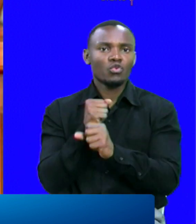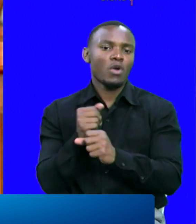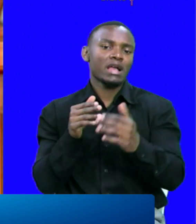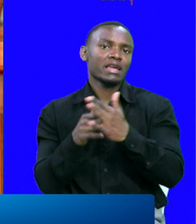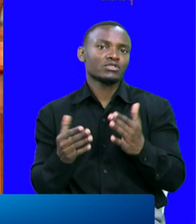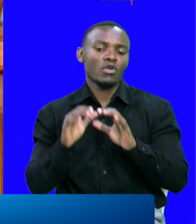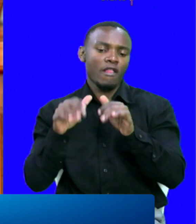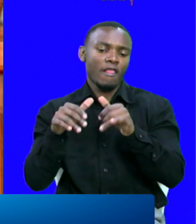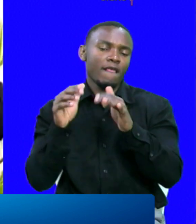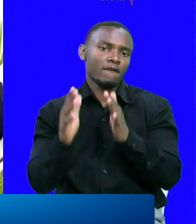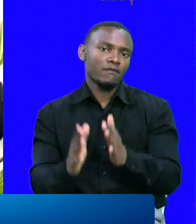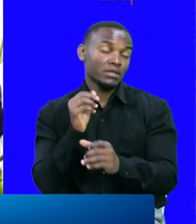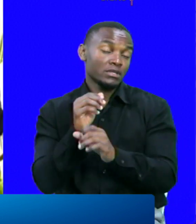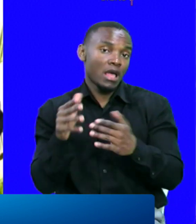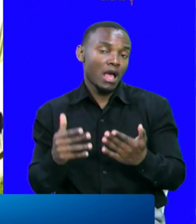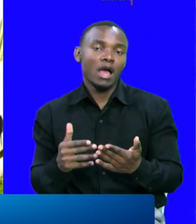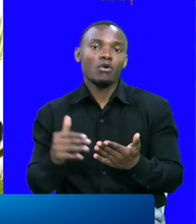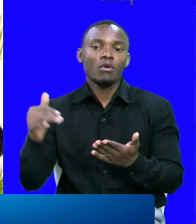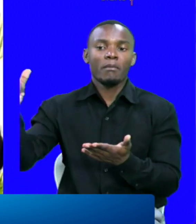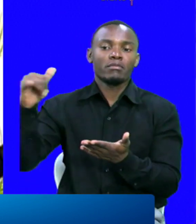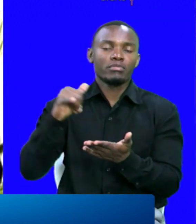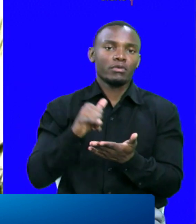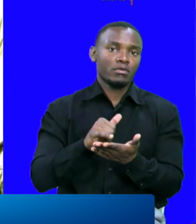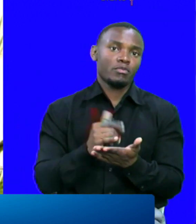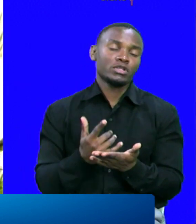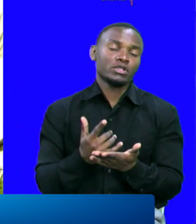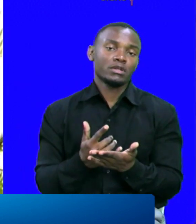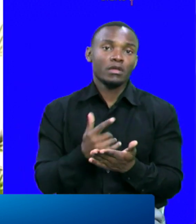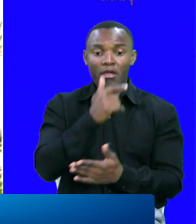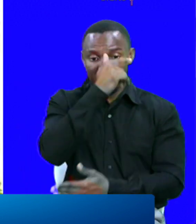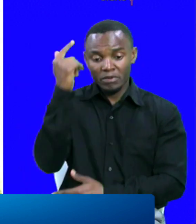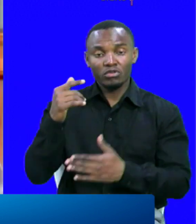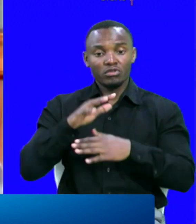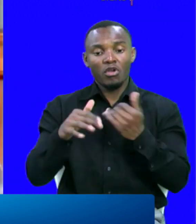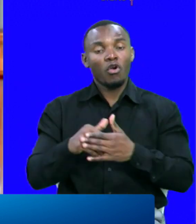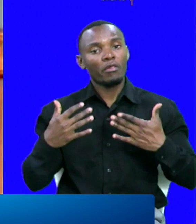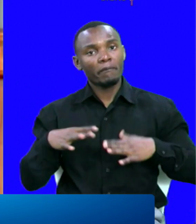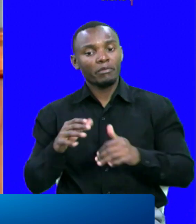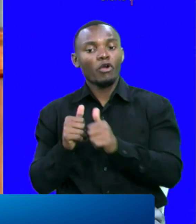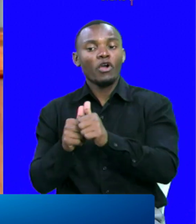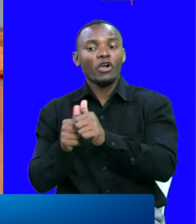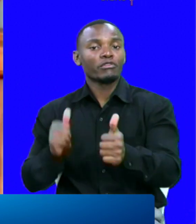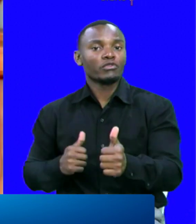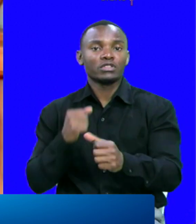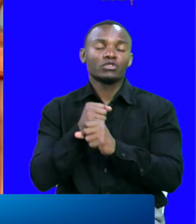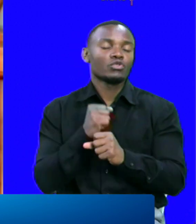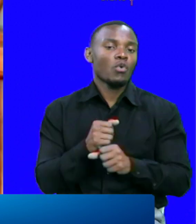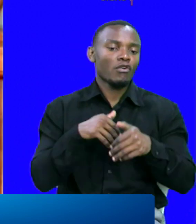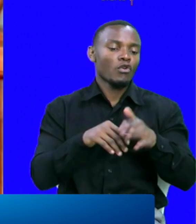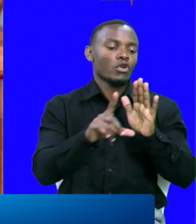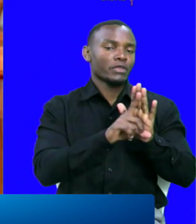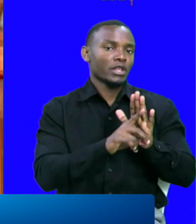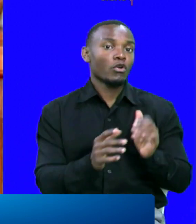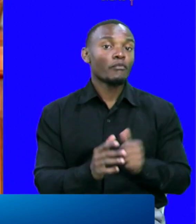of confusion. It is true the prices have gone up. We have been reluctant to work against farmers